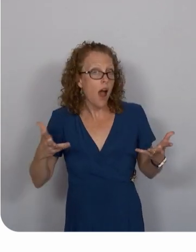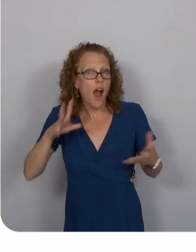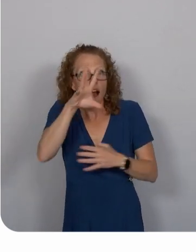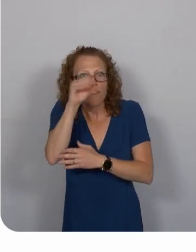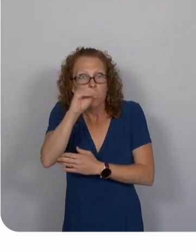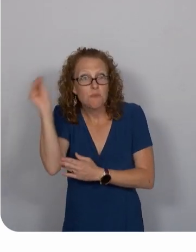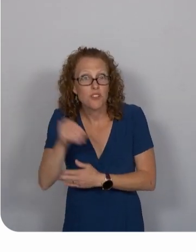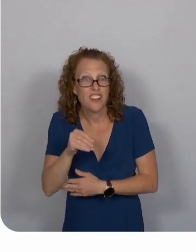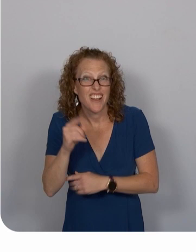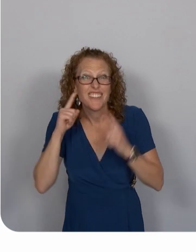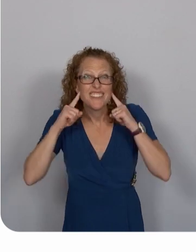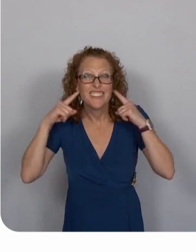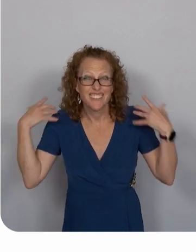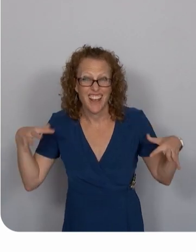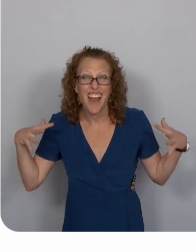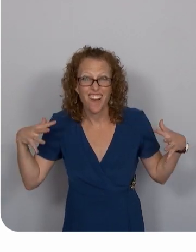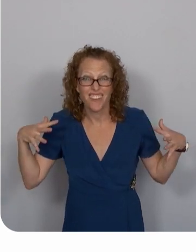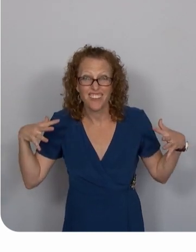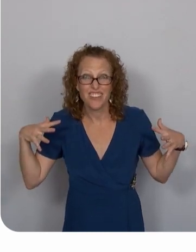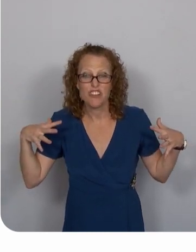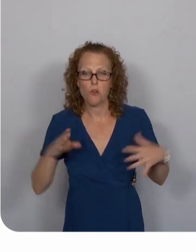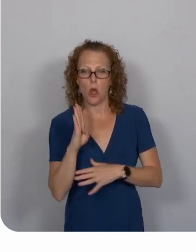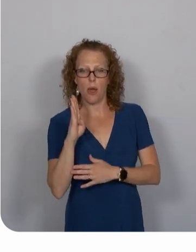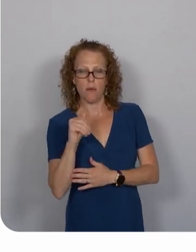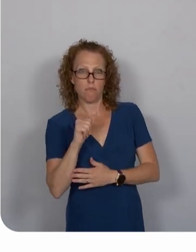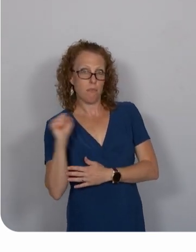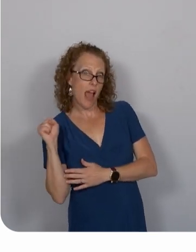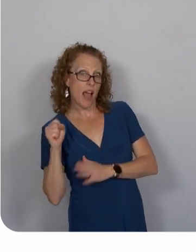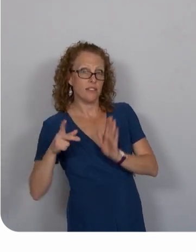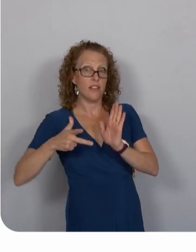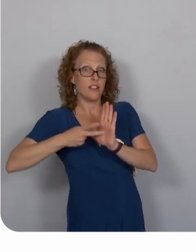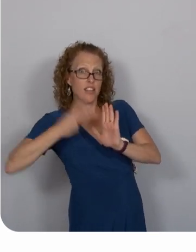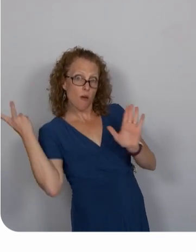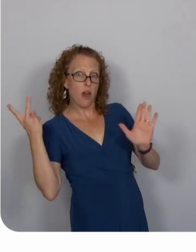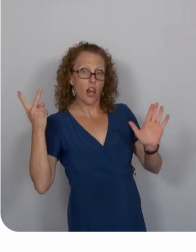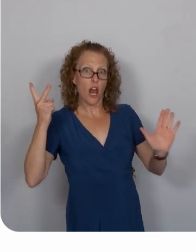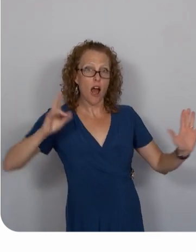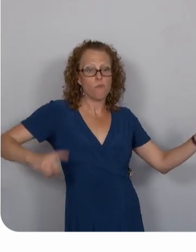we doubled the bass. Yeah. Boom!